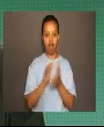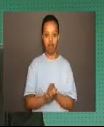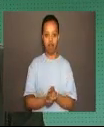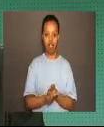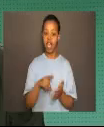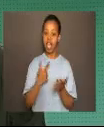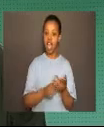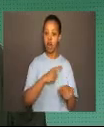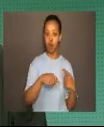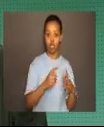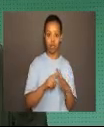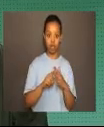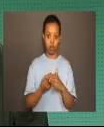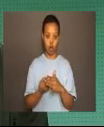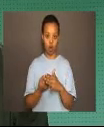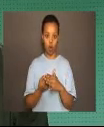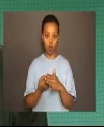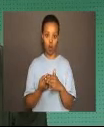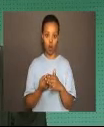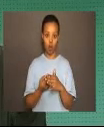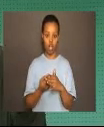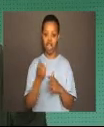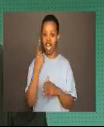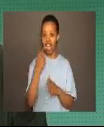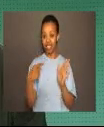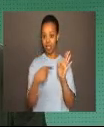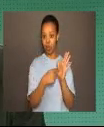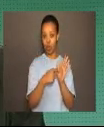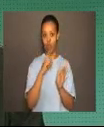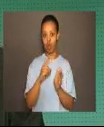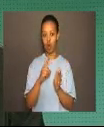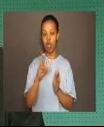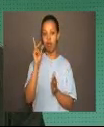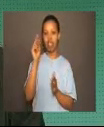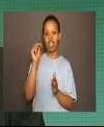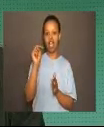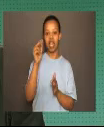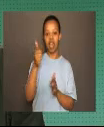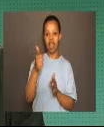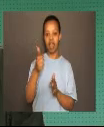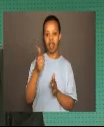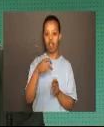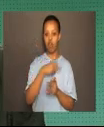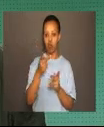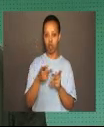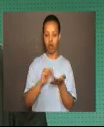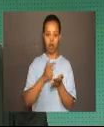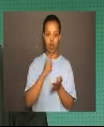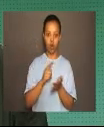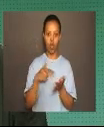The process begins at particular points in the DNA, which are known